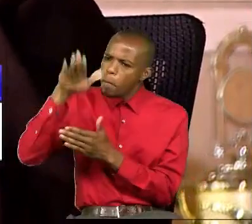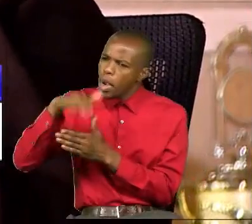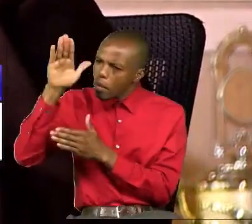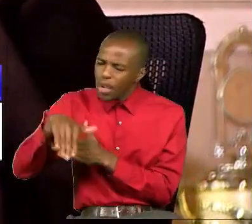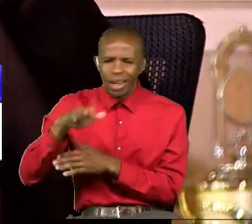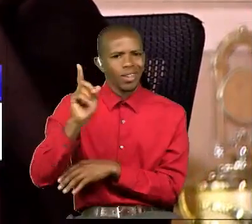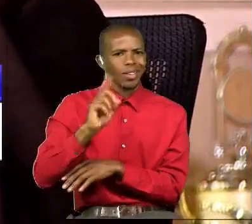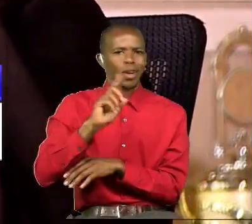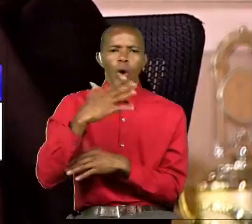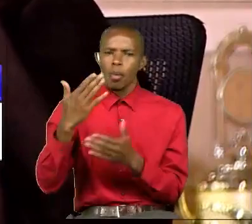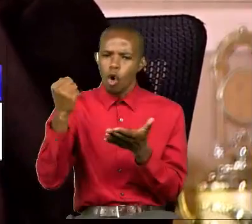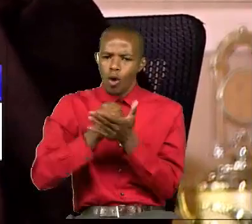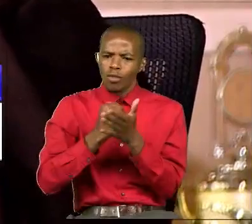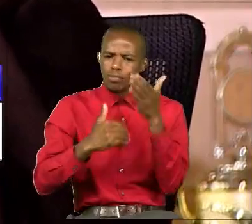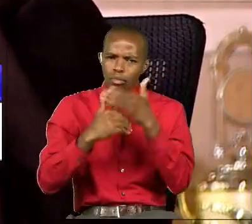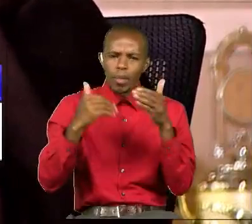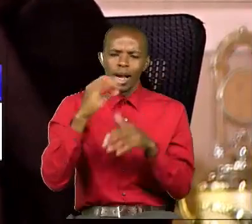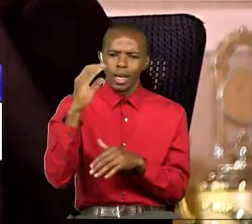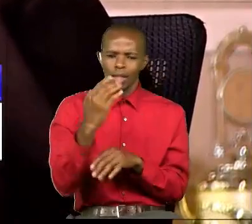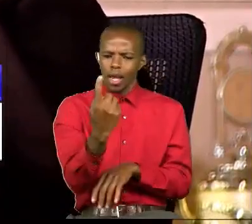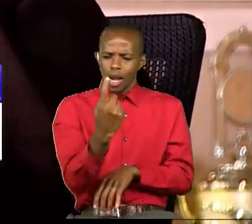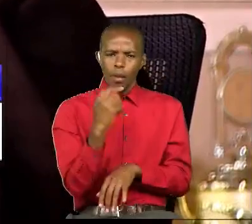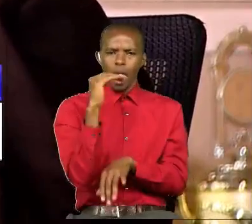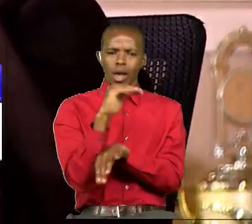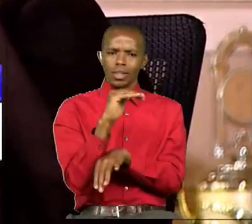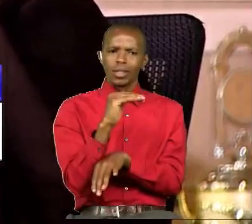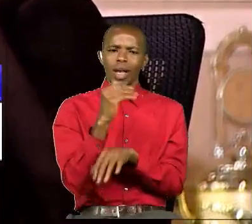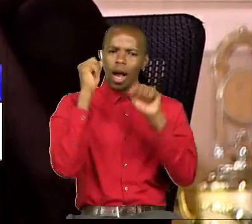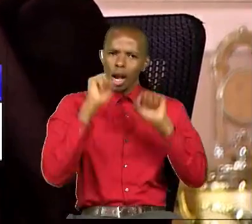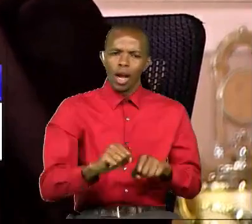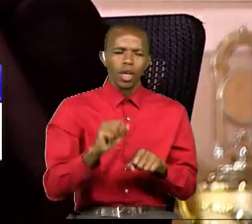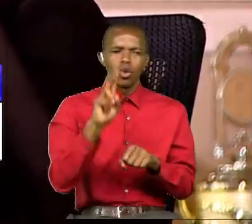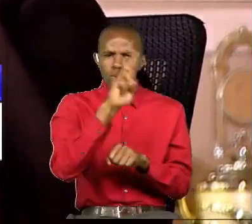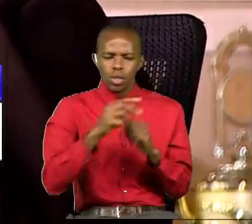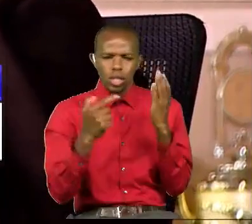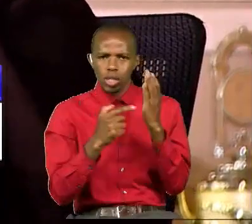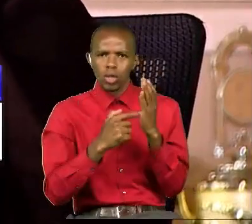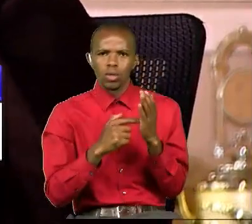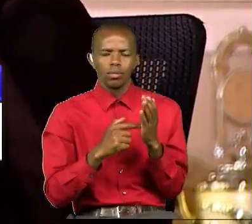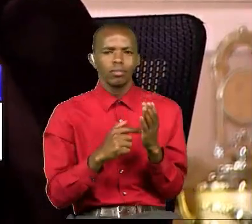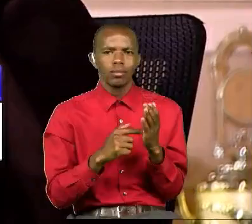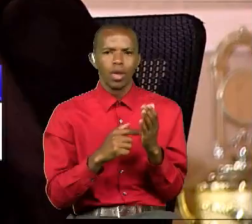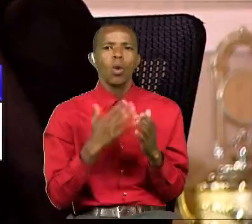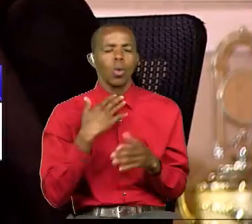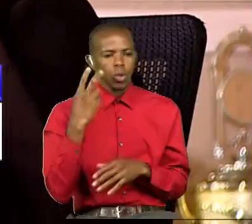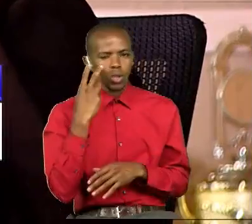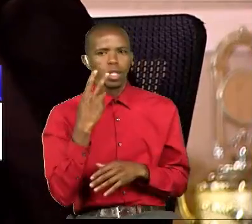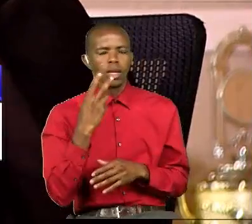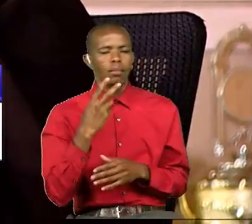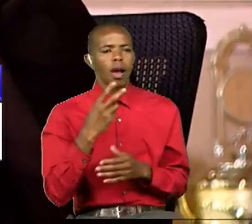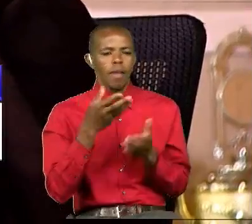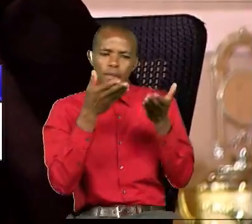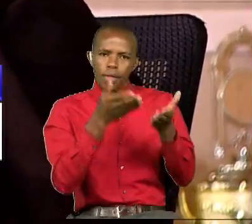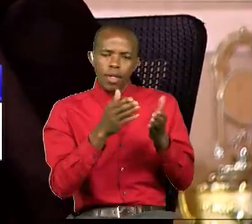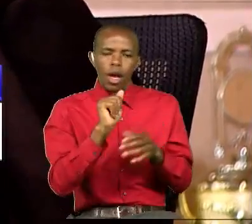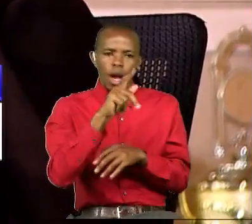staff, etc. And the clients who were reaching out to us were asking us, is there a way we can use your digital centers? One, to test the viability of our